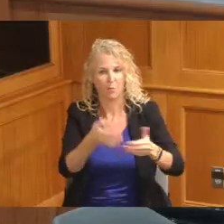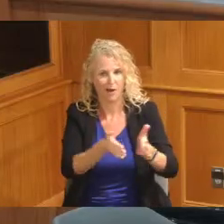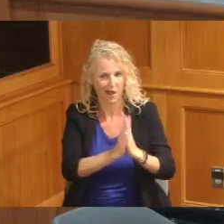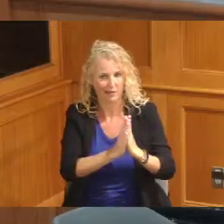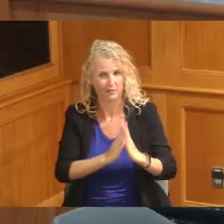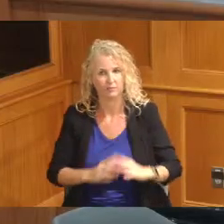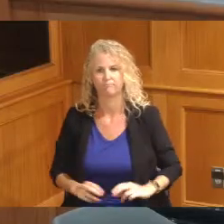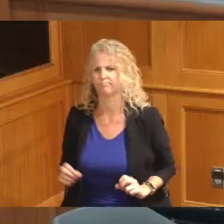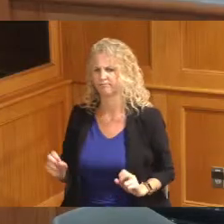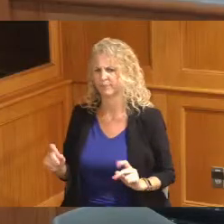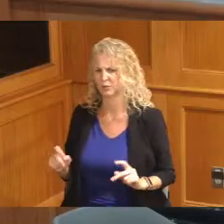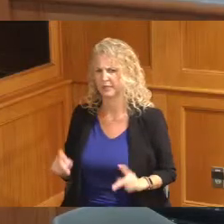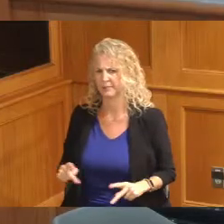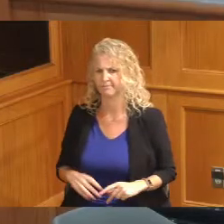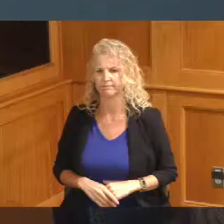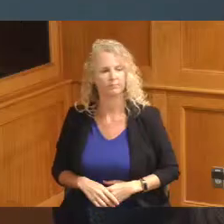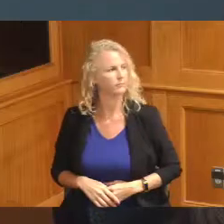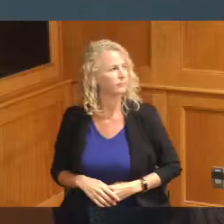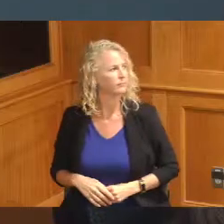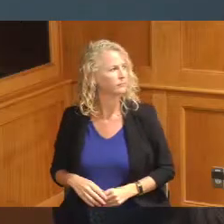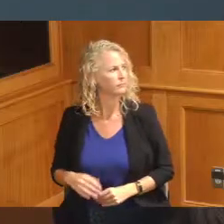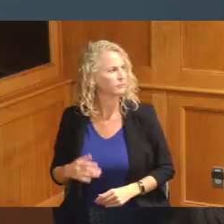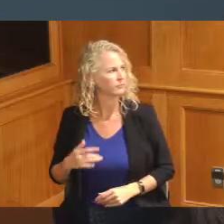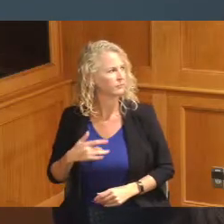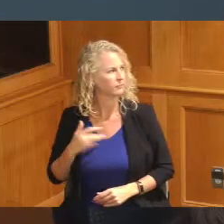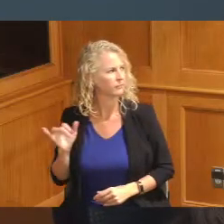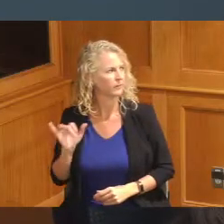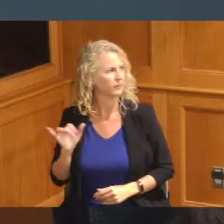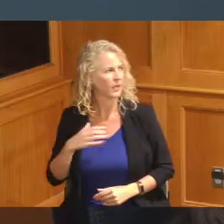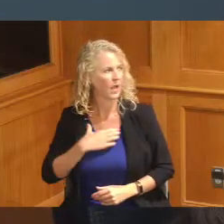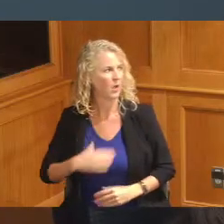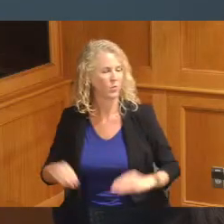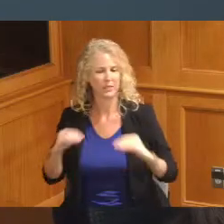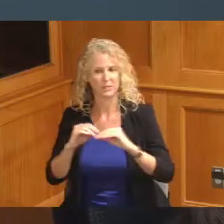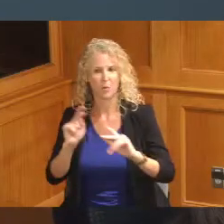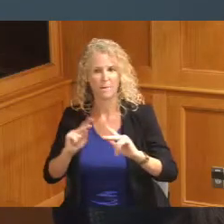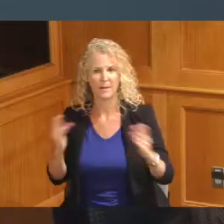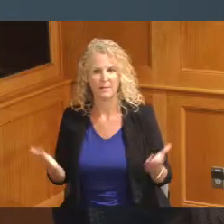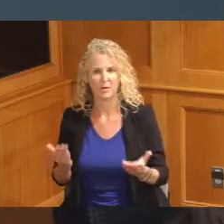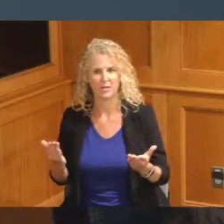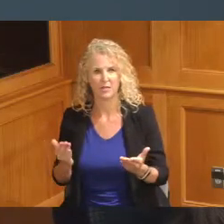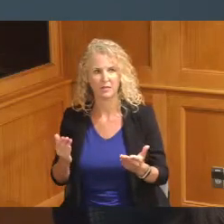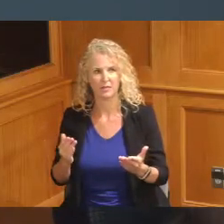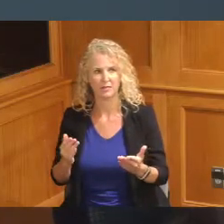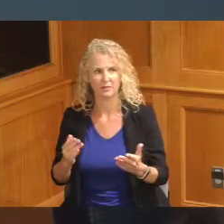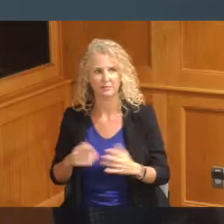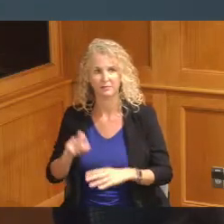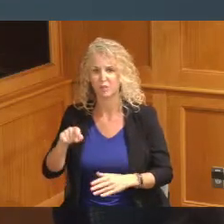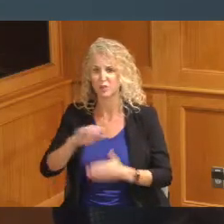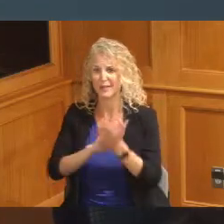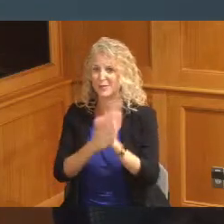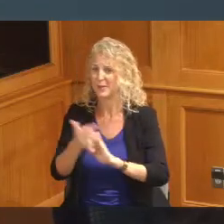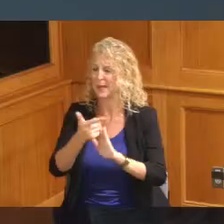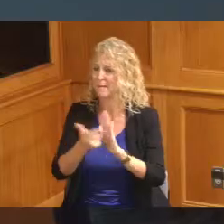desk. Okay. We usually have more people here can speak to it then. Okay, you need to be a lawyer.